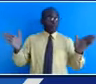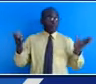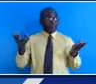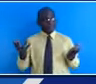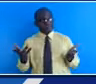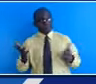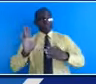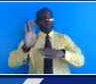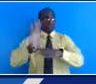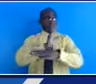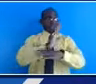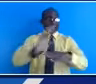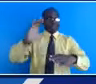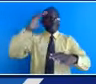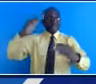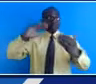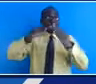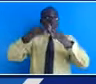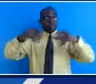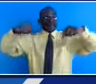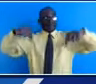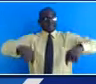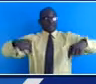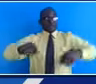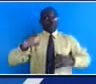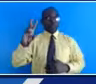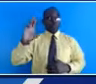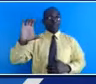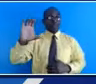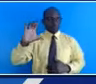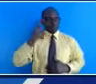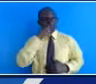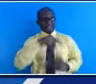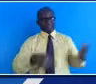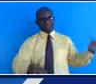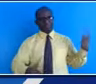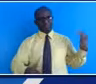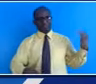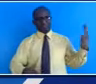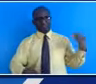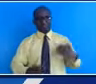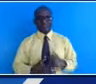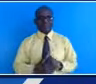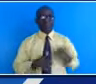John Ravitz to join us here on the first day of Phase 2.